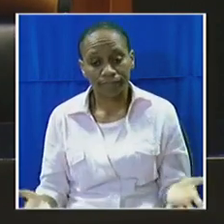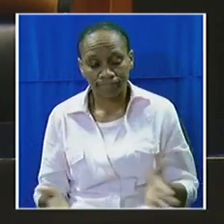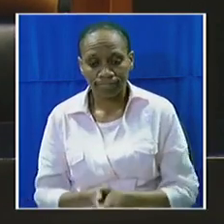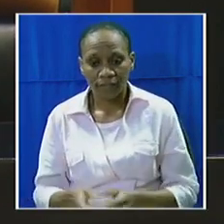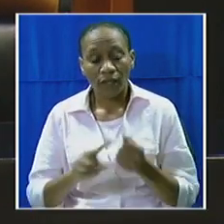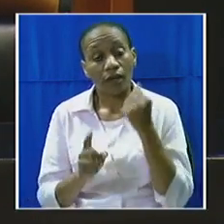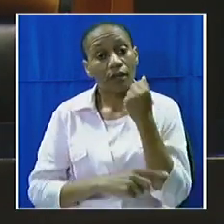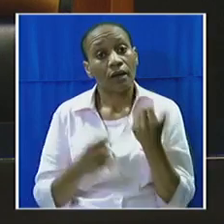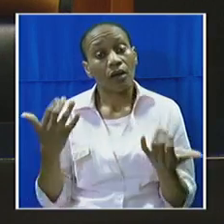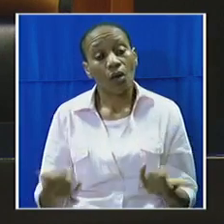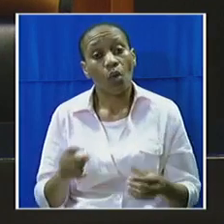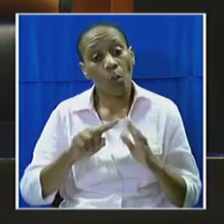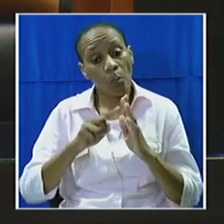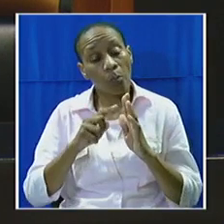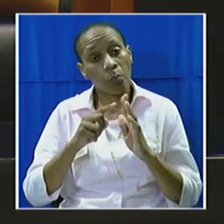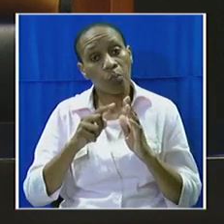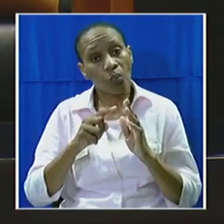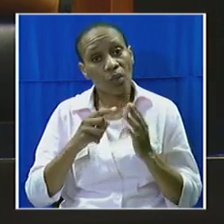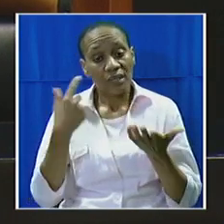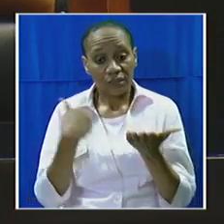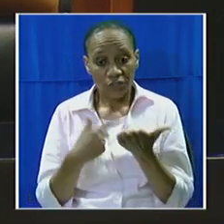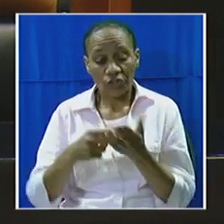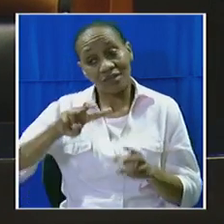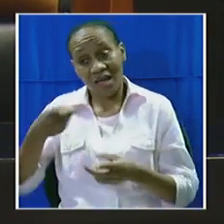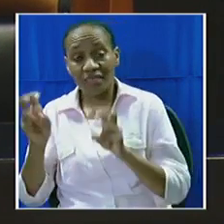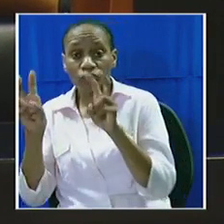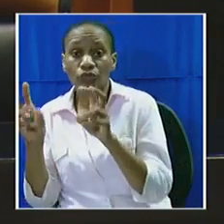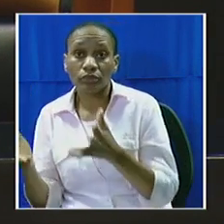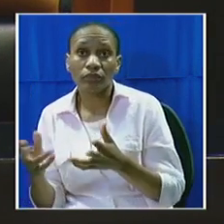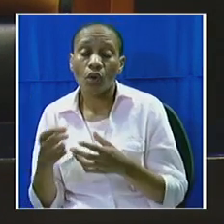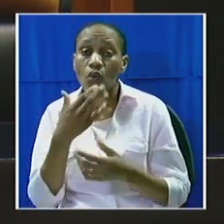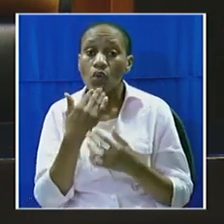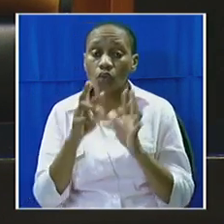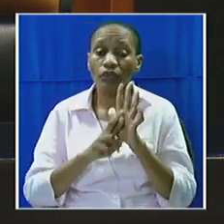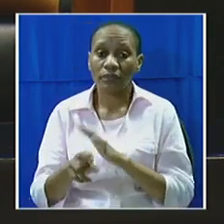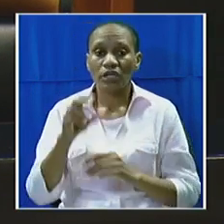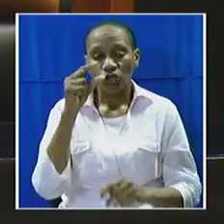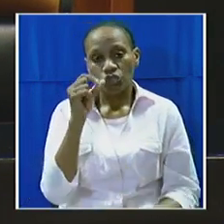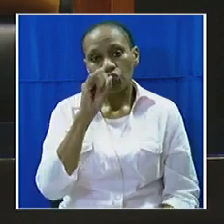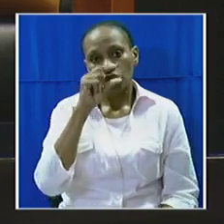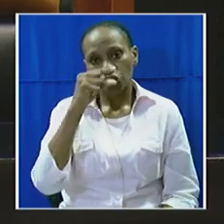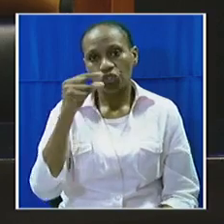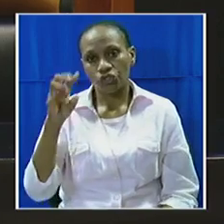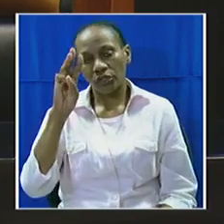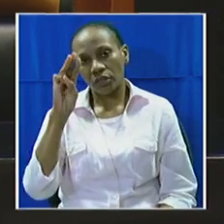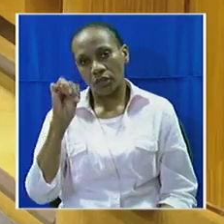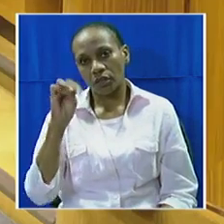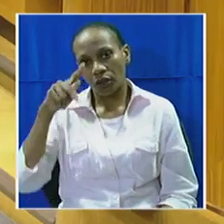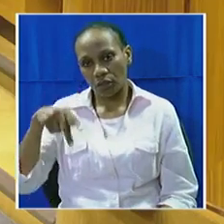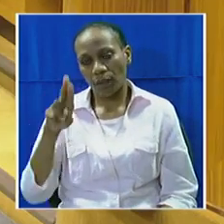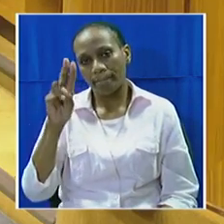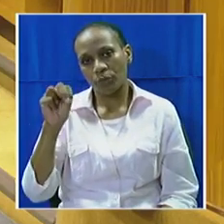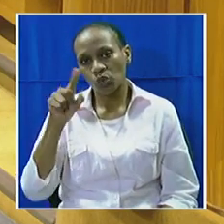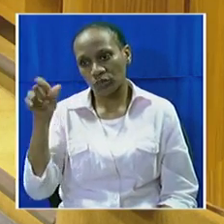The last item on the order paper is a subject for discussion in the name of the Honourable Gigi Mpumza on strengthening